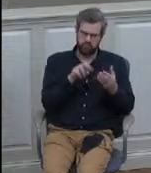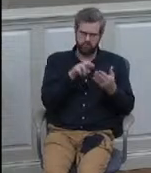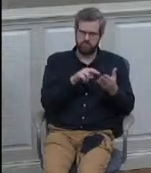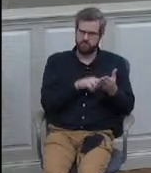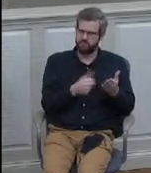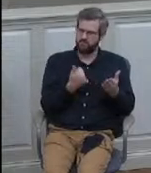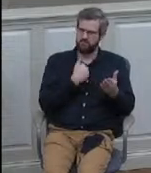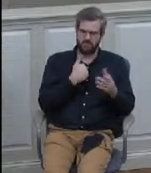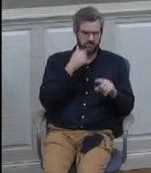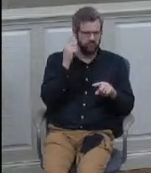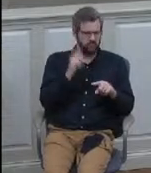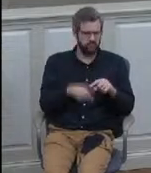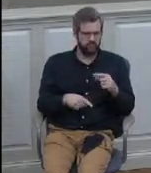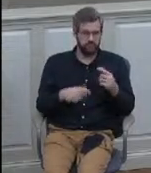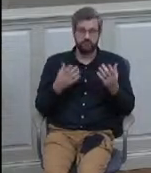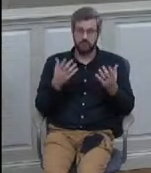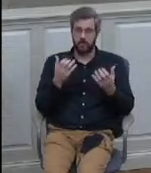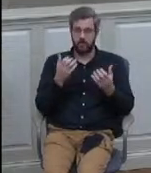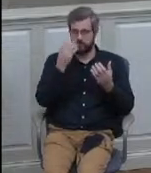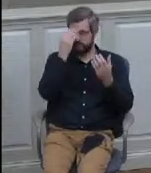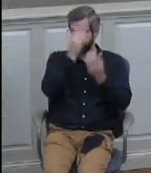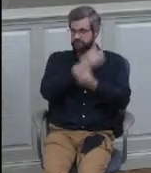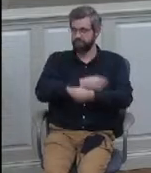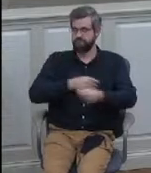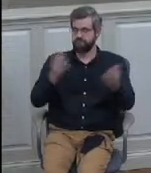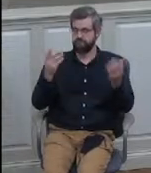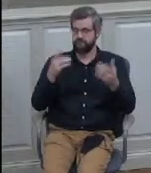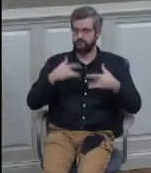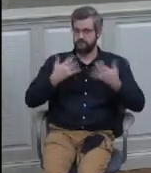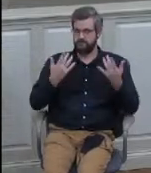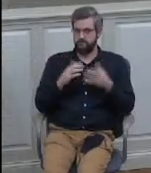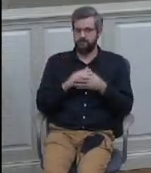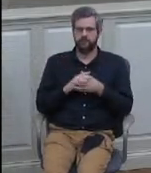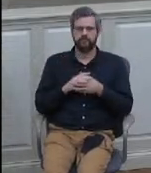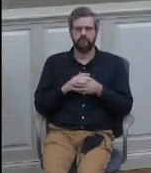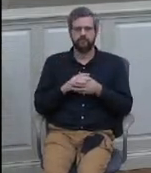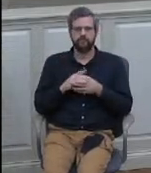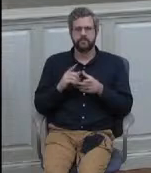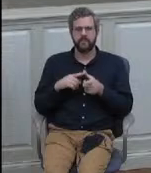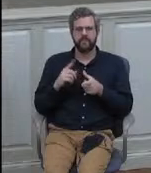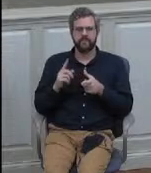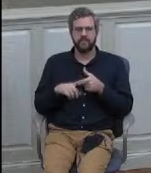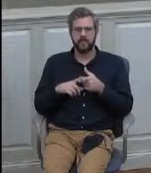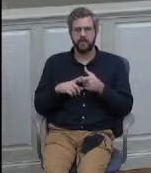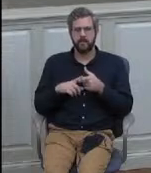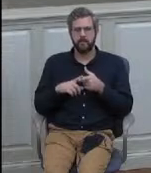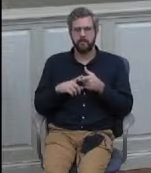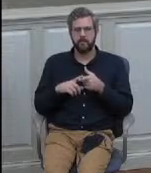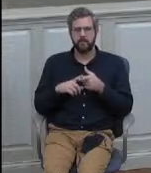but I wanted to let the public know of that. And then,